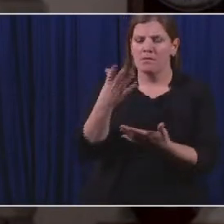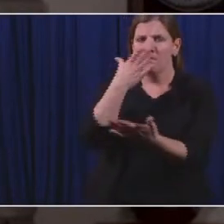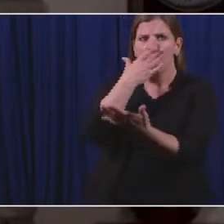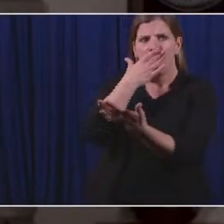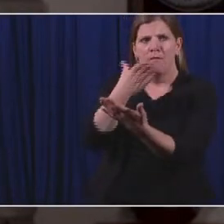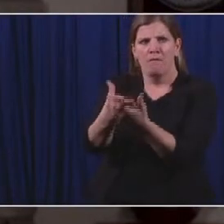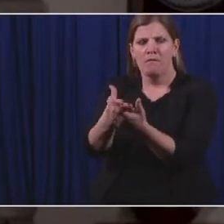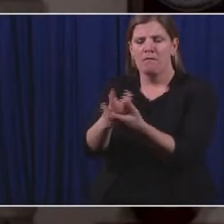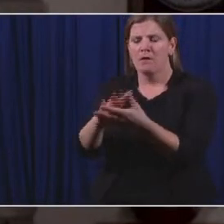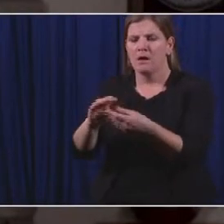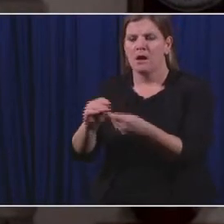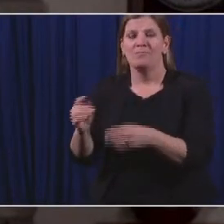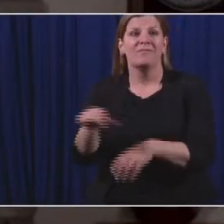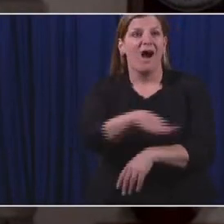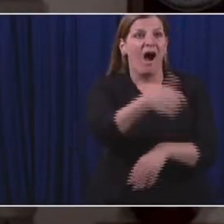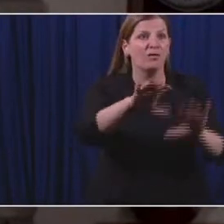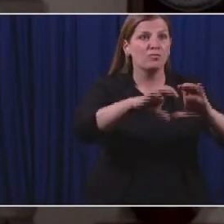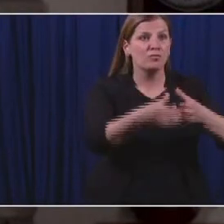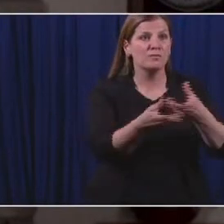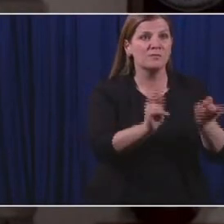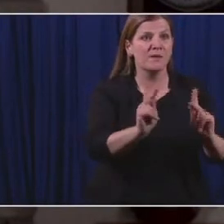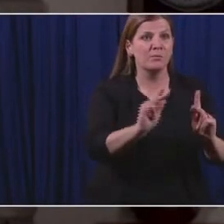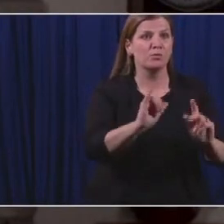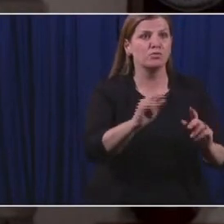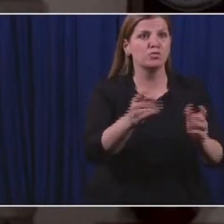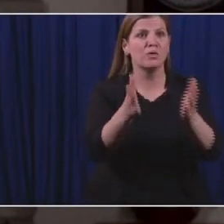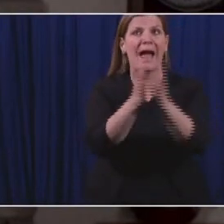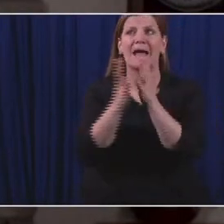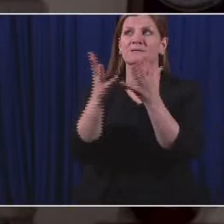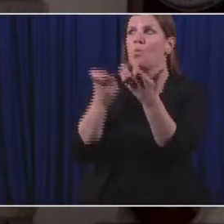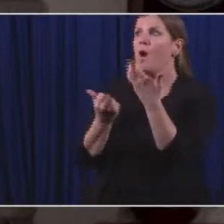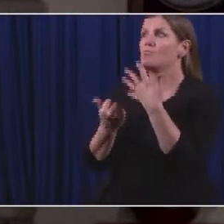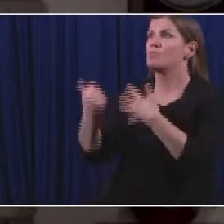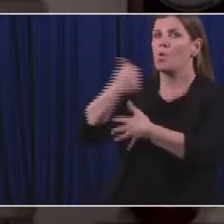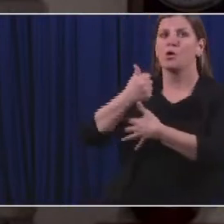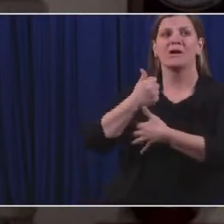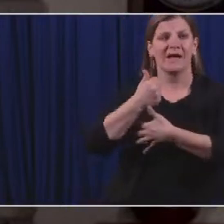We're evaluating that. We're listening to guidance from the federal government.